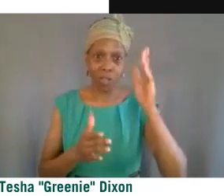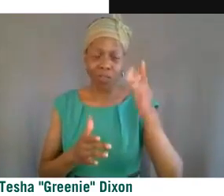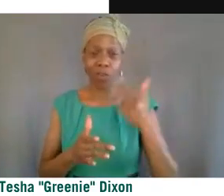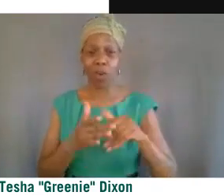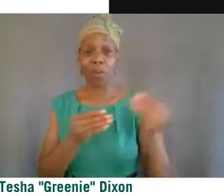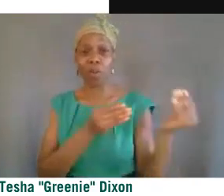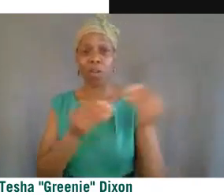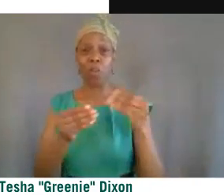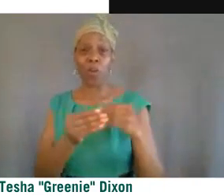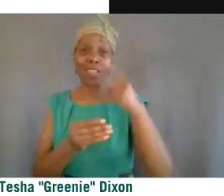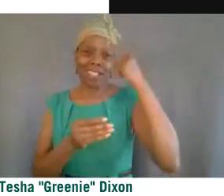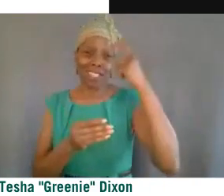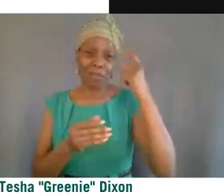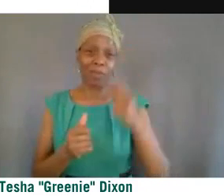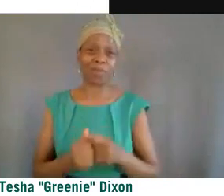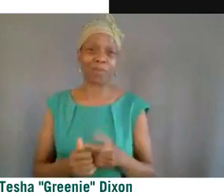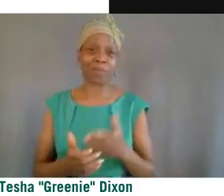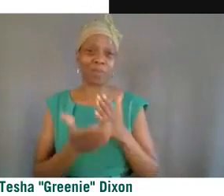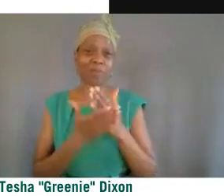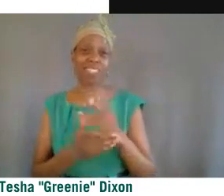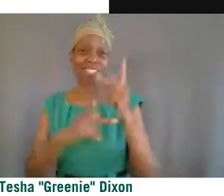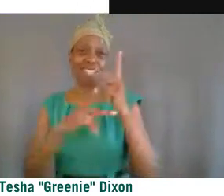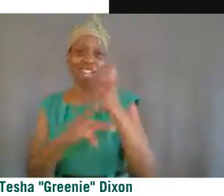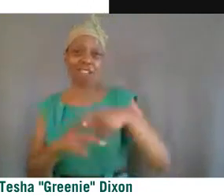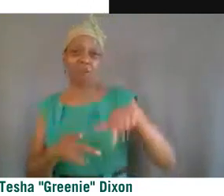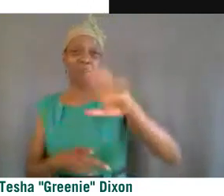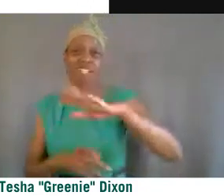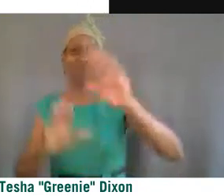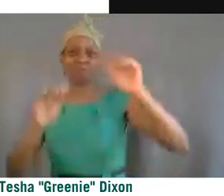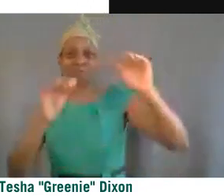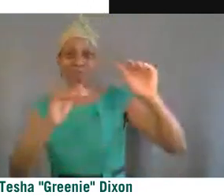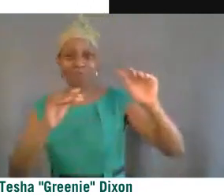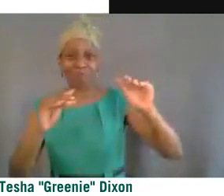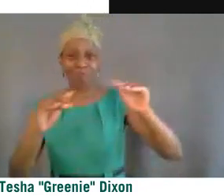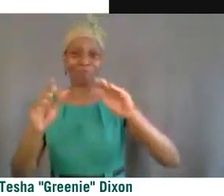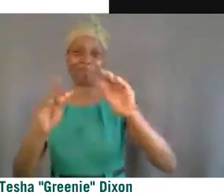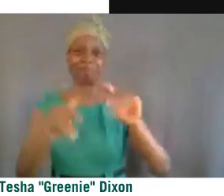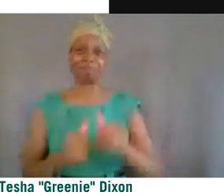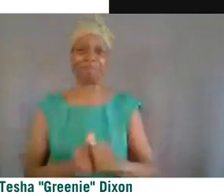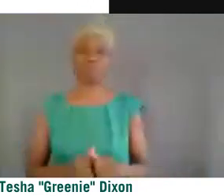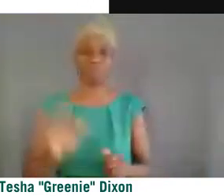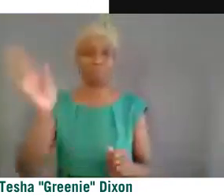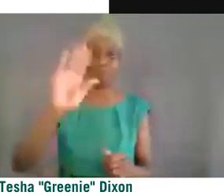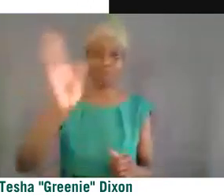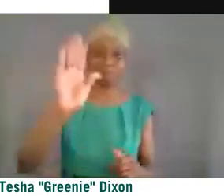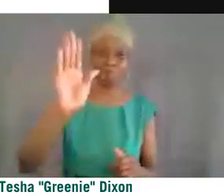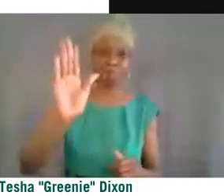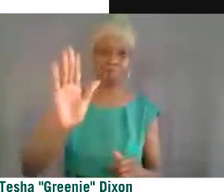All right. Thank you, everybody. Thank you. Bye. Bye-bye.